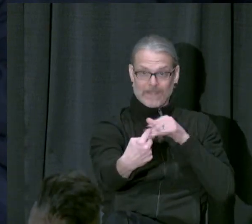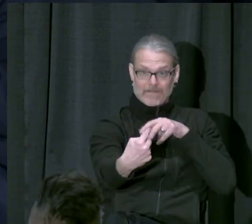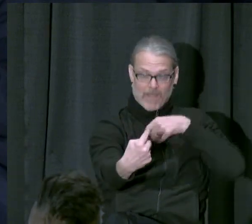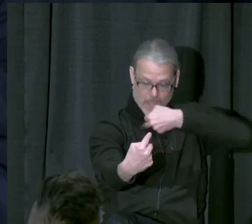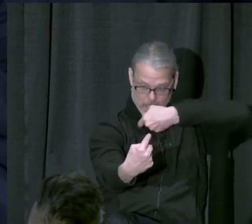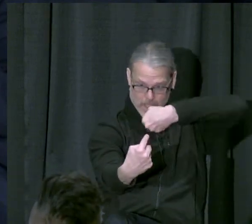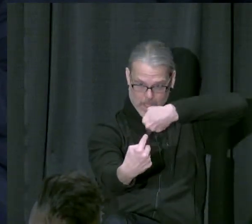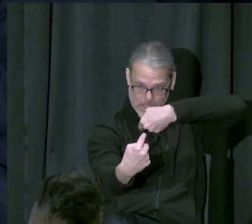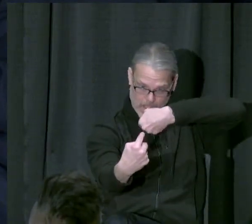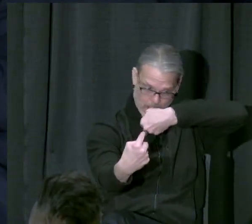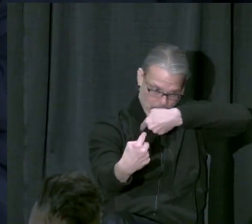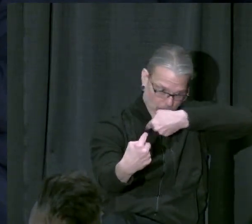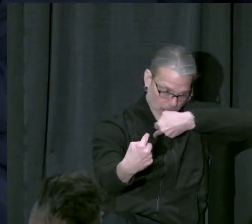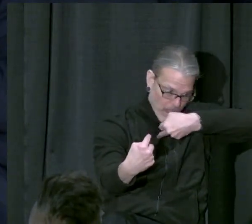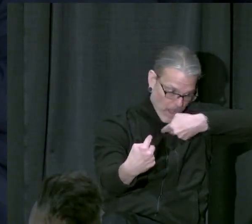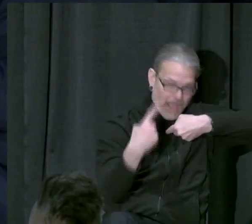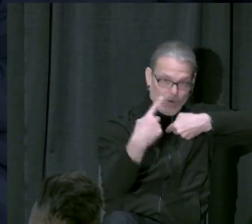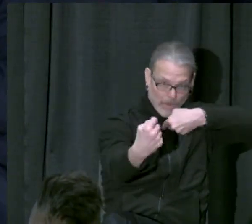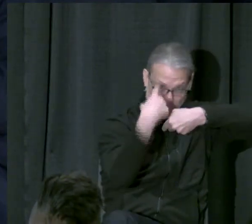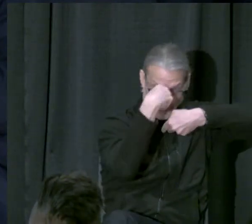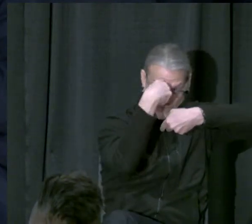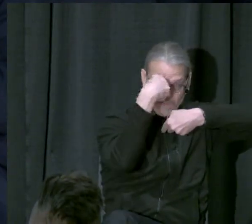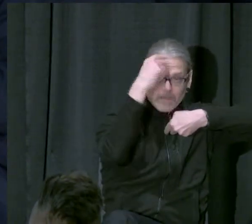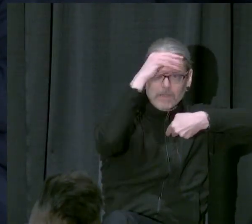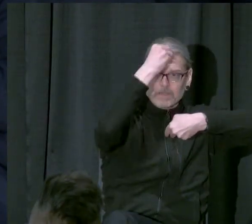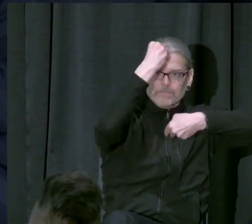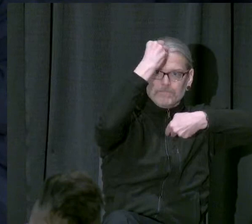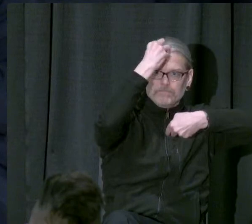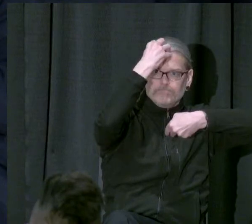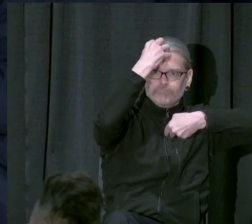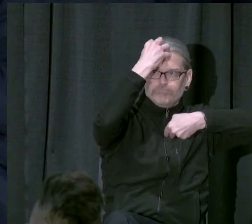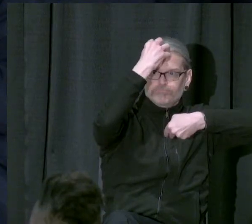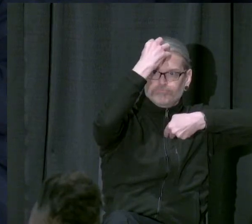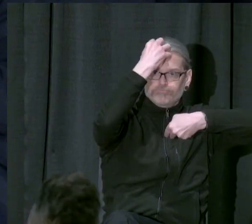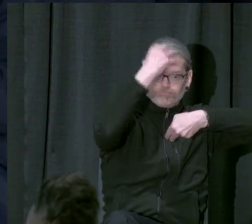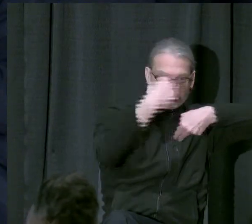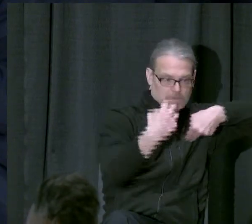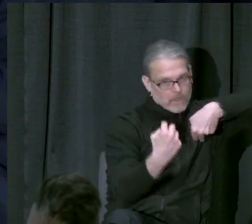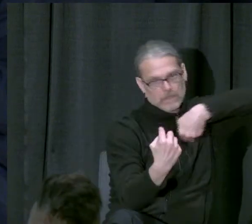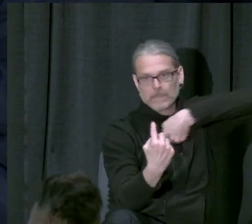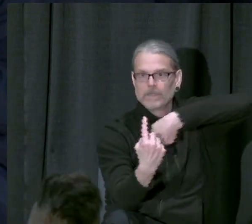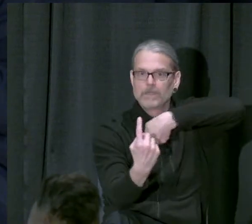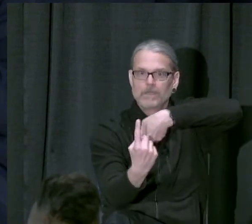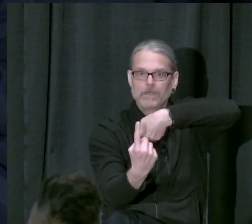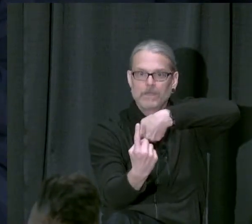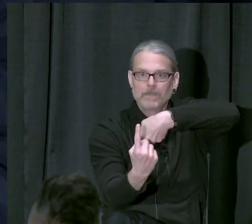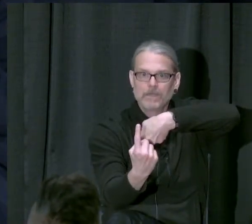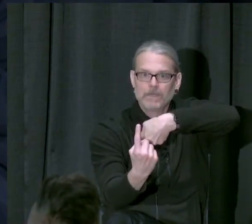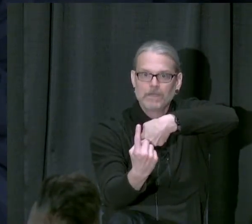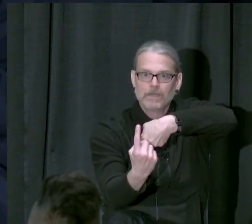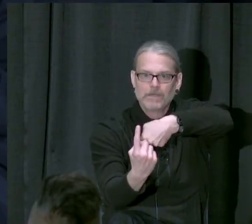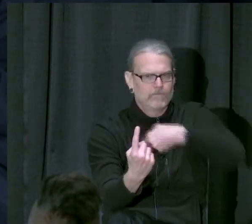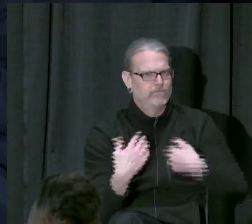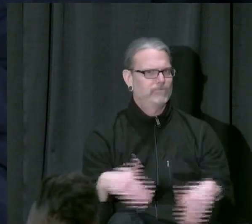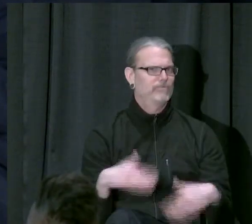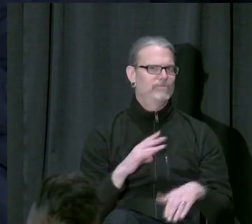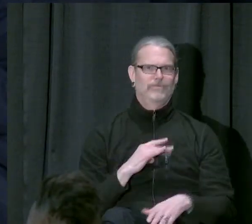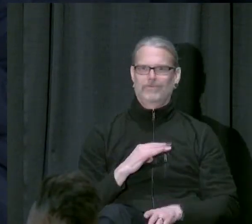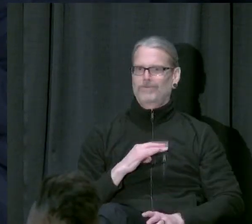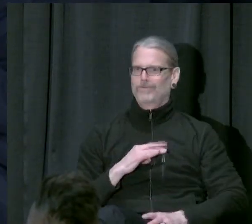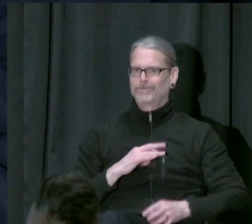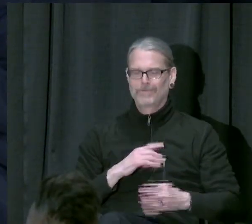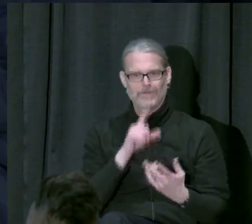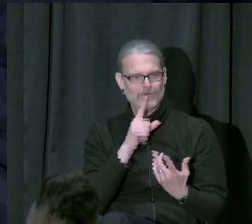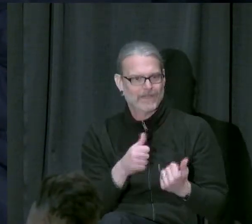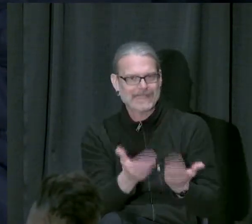get them centered again. So it just, again, makes their life easier, allows them to do the things they want to do, and gives